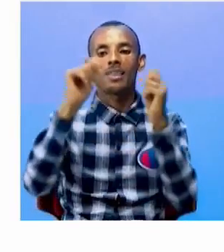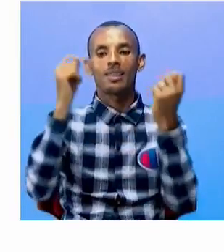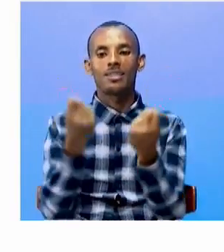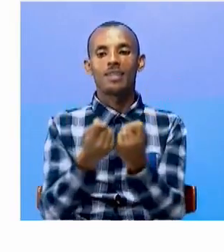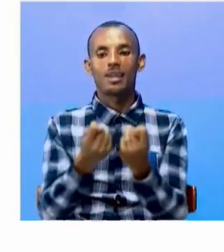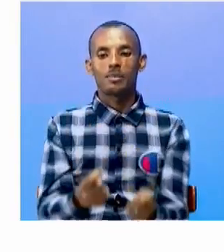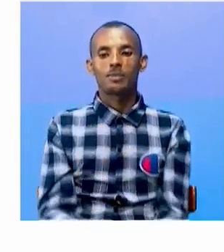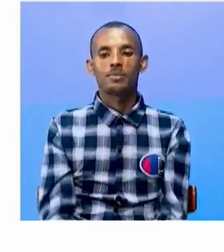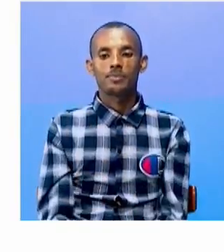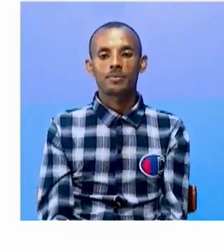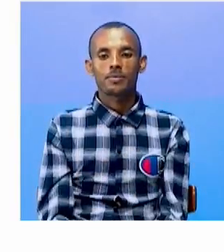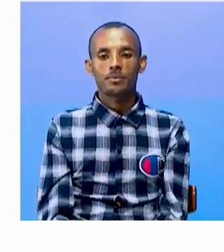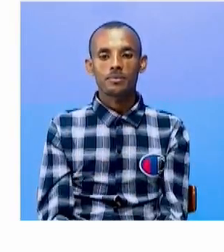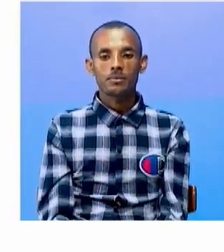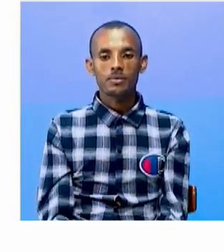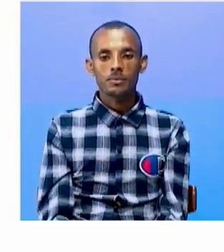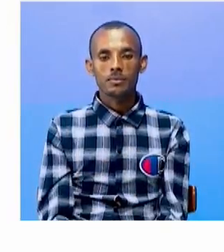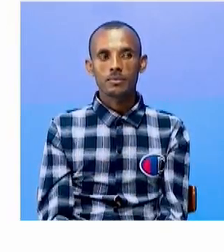terms.